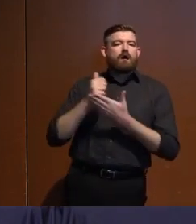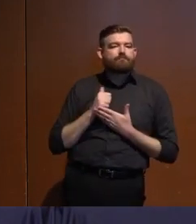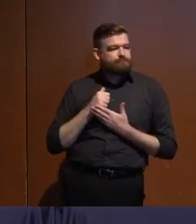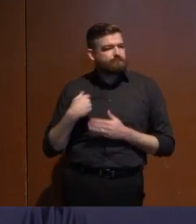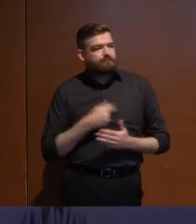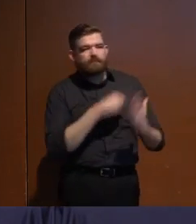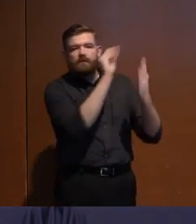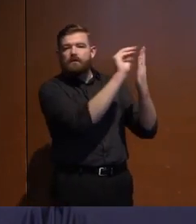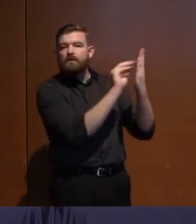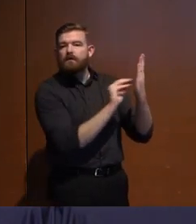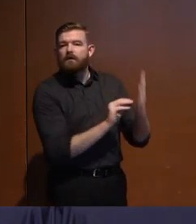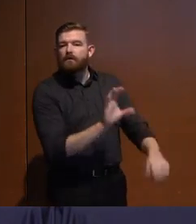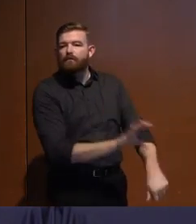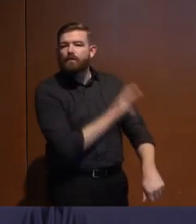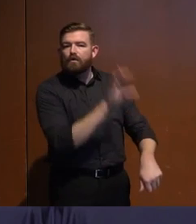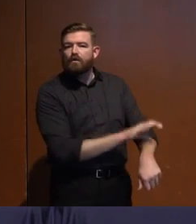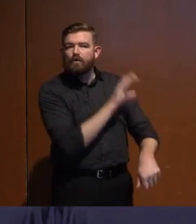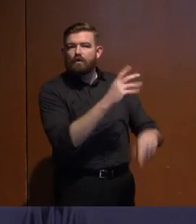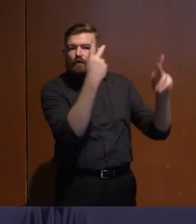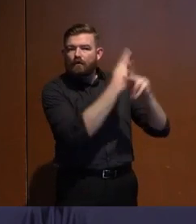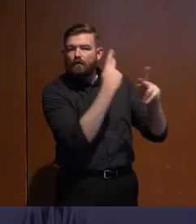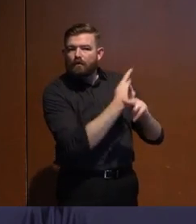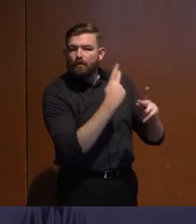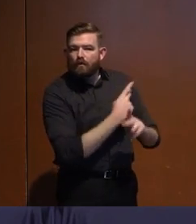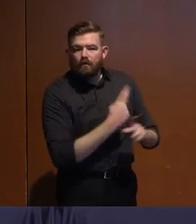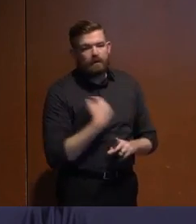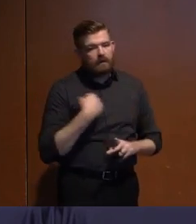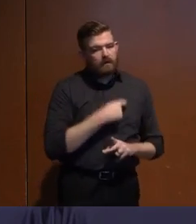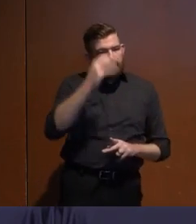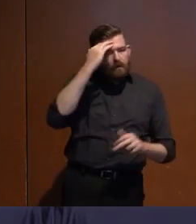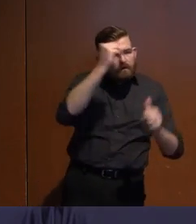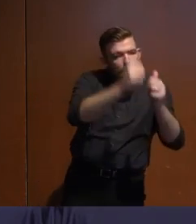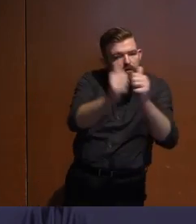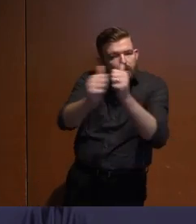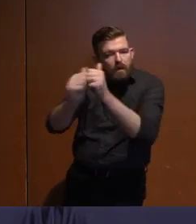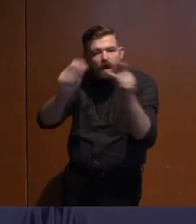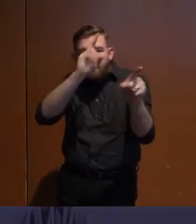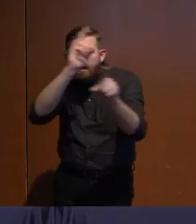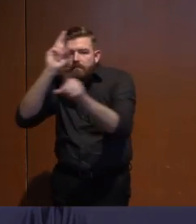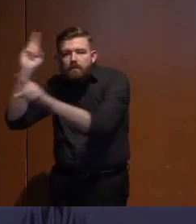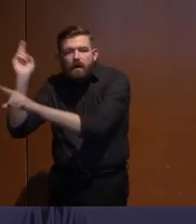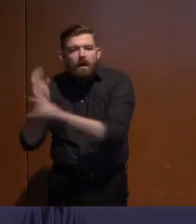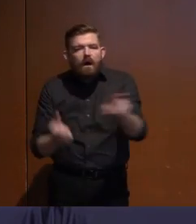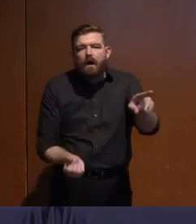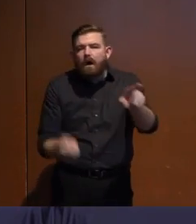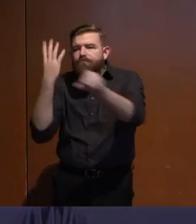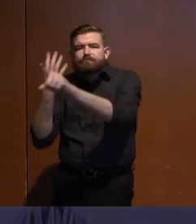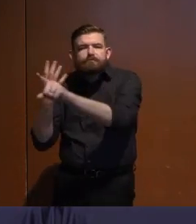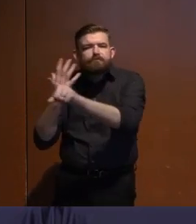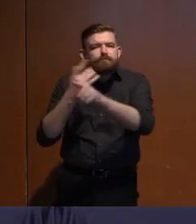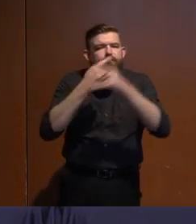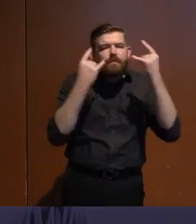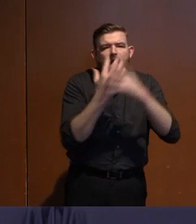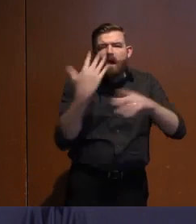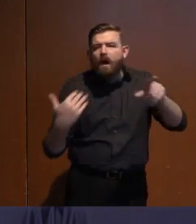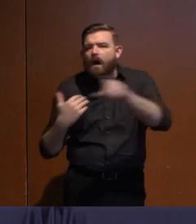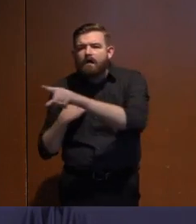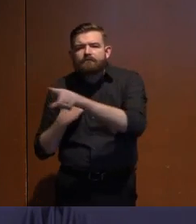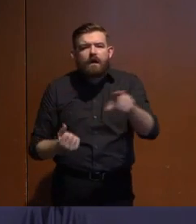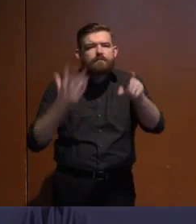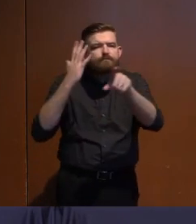Having a clear understanding of where each hospital's inventory stands is critical, as I said, for us to make sure we're being proactive